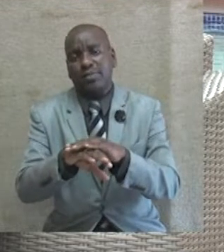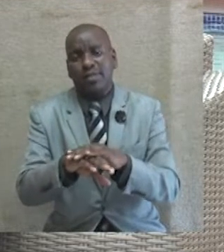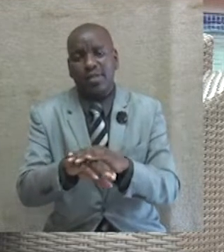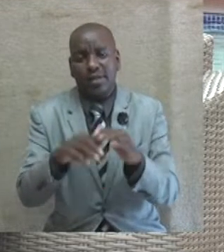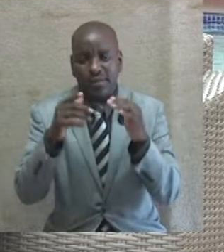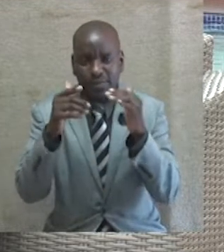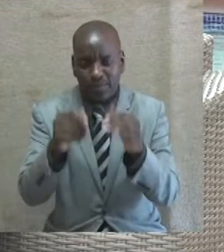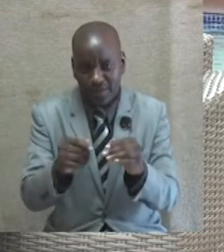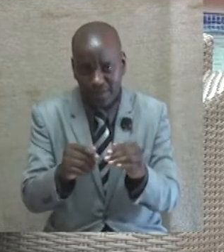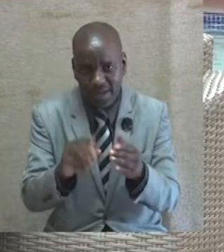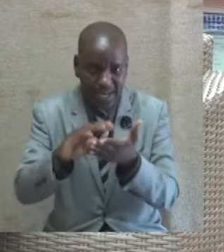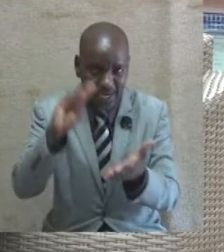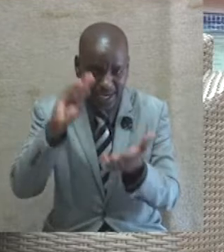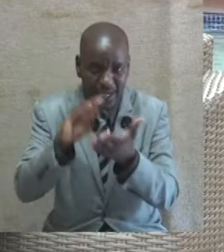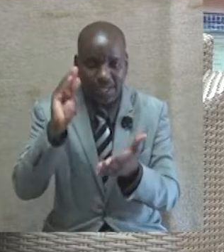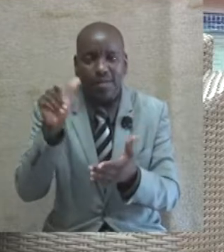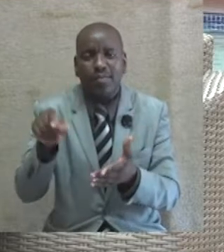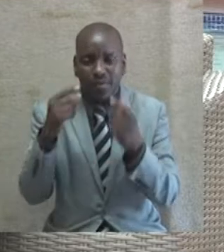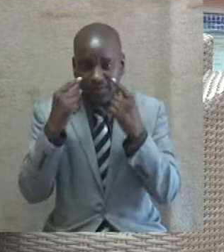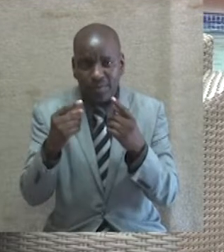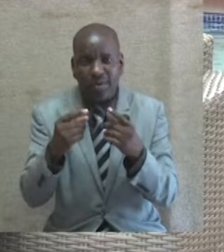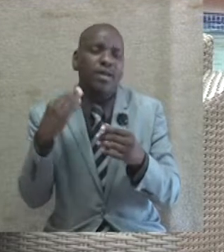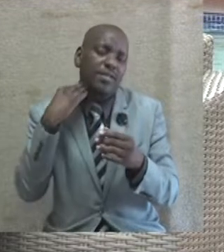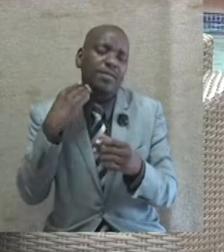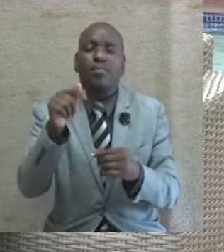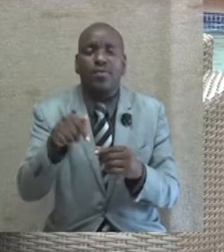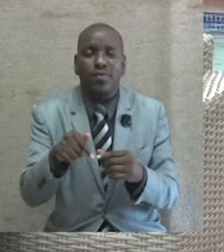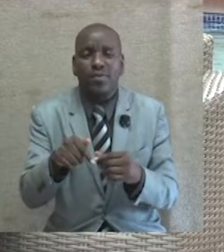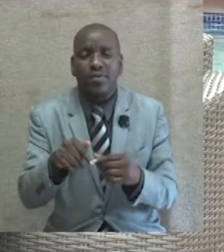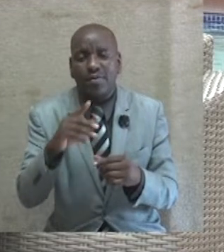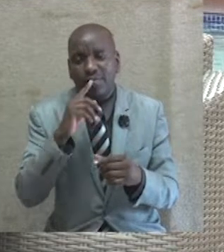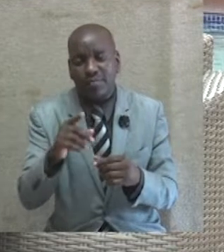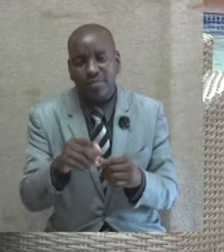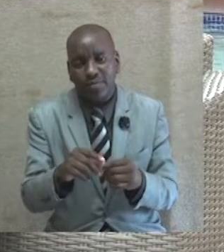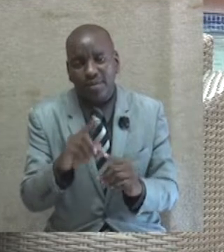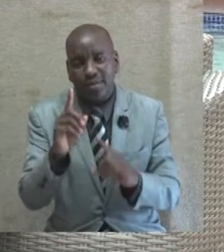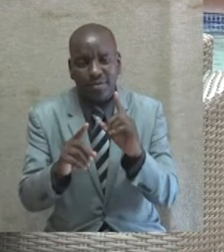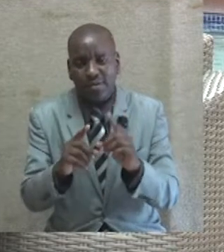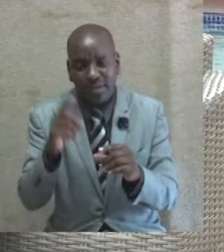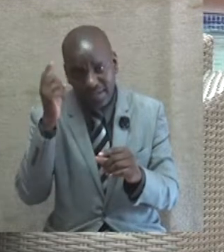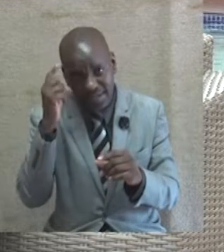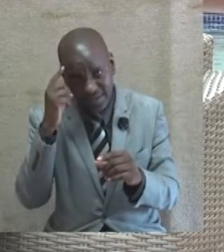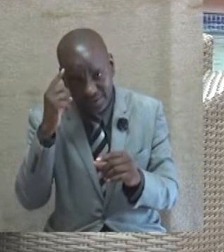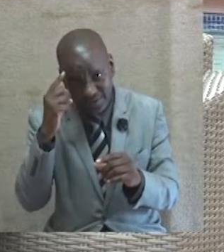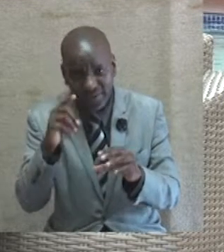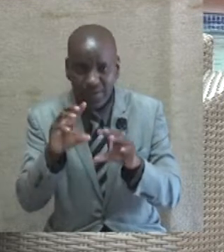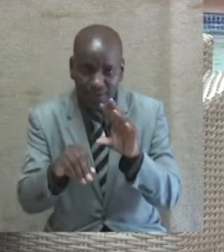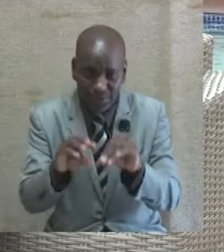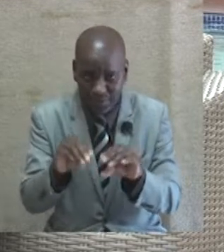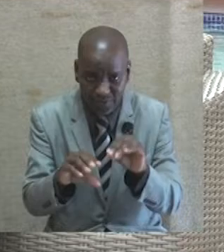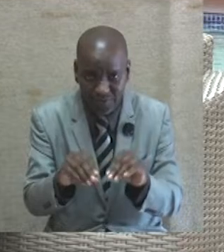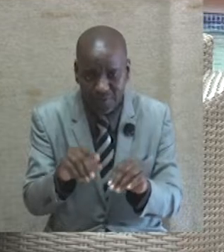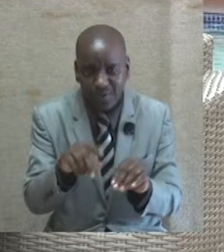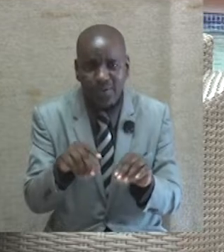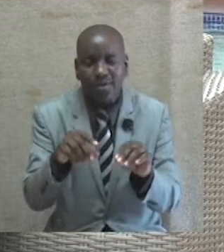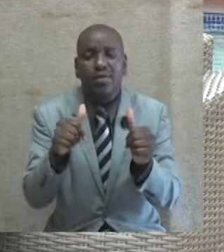So by doing that, they are learning, and at the same time, they are entertaining themselves. Exactly. And I know you are working in airport. How